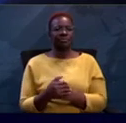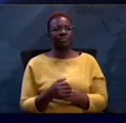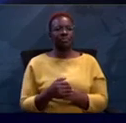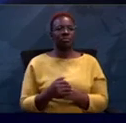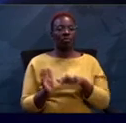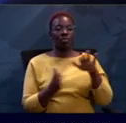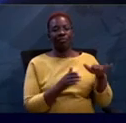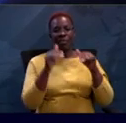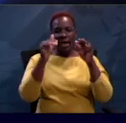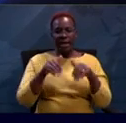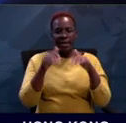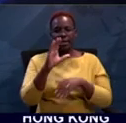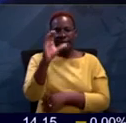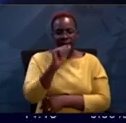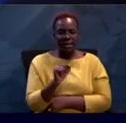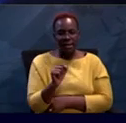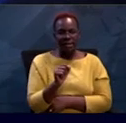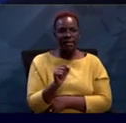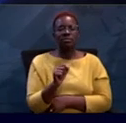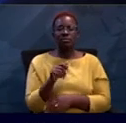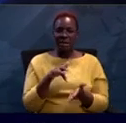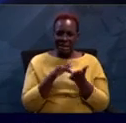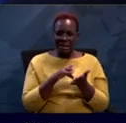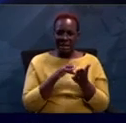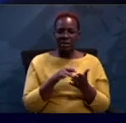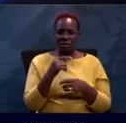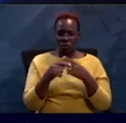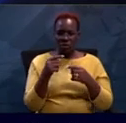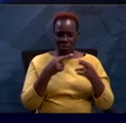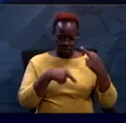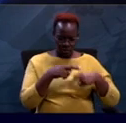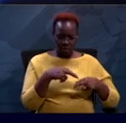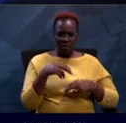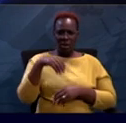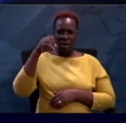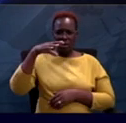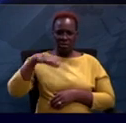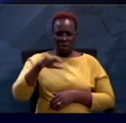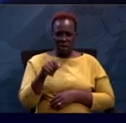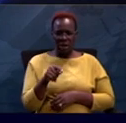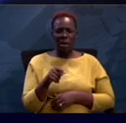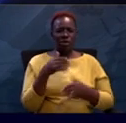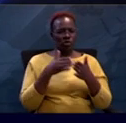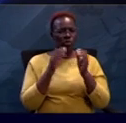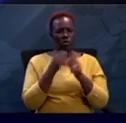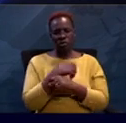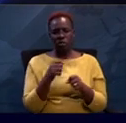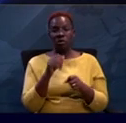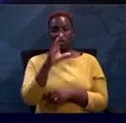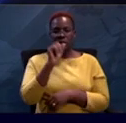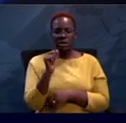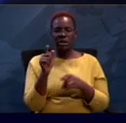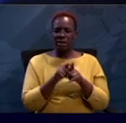Now, Agriculture Cabinet Secretary Peter Munya maintains the ongoing reforms in the tea subsector are unstoppable. The CS